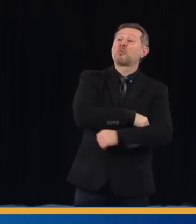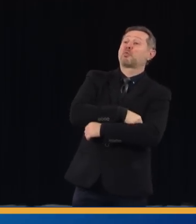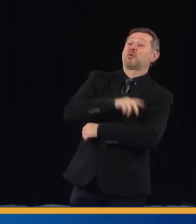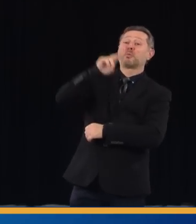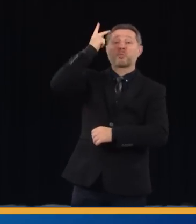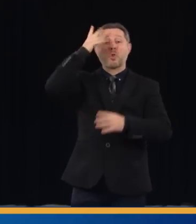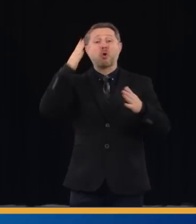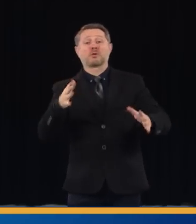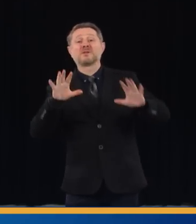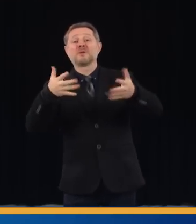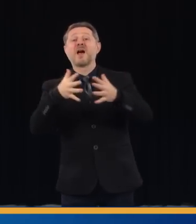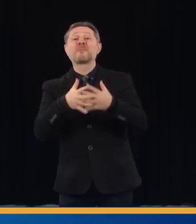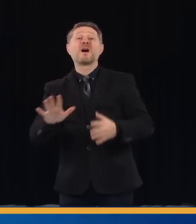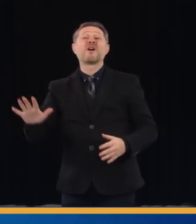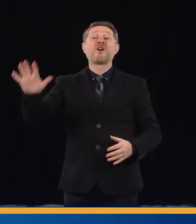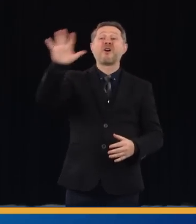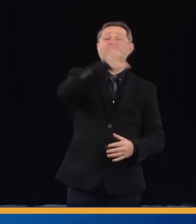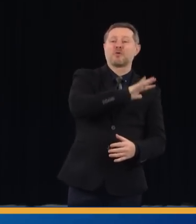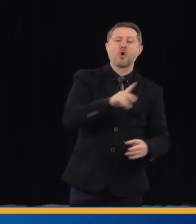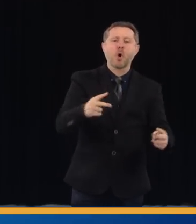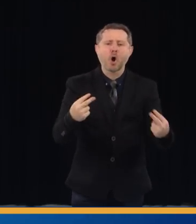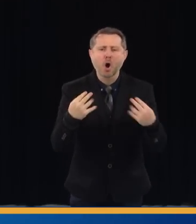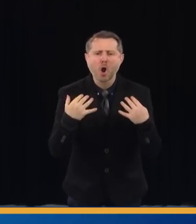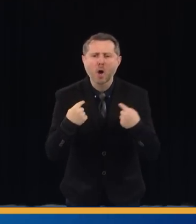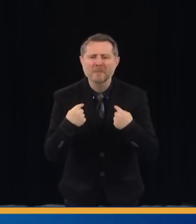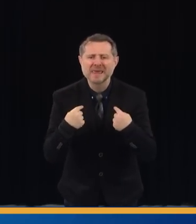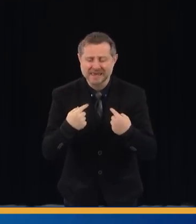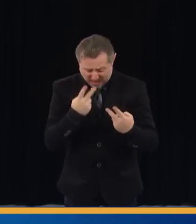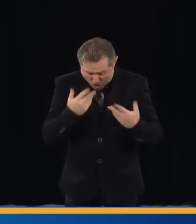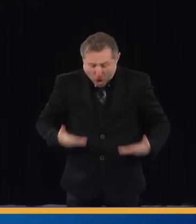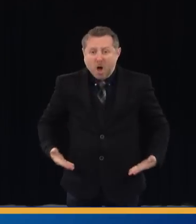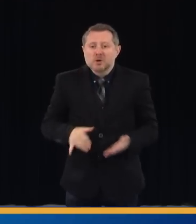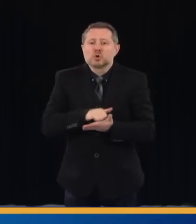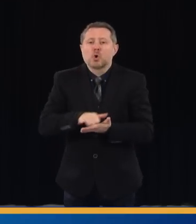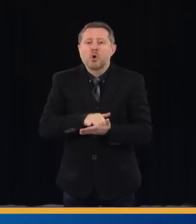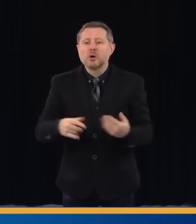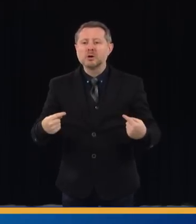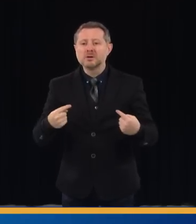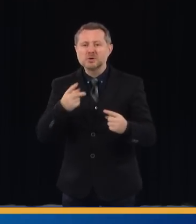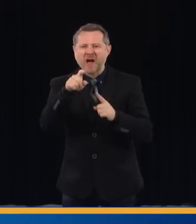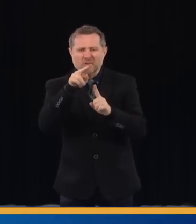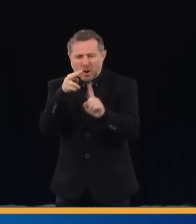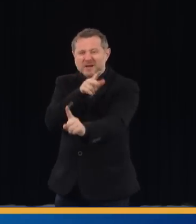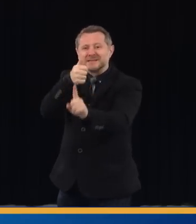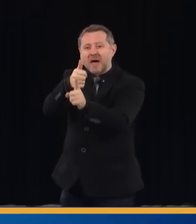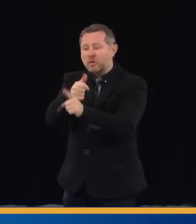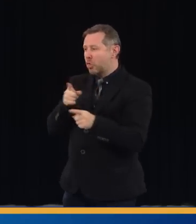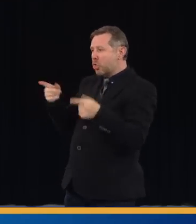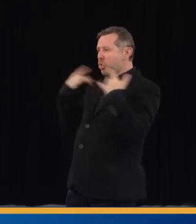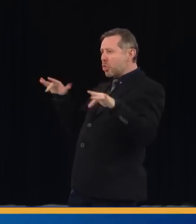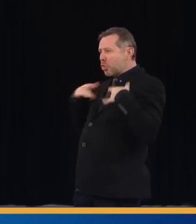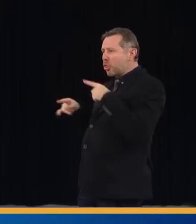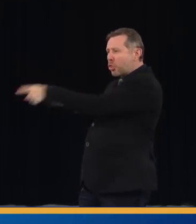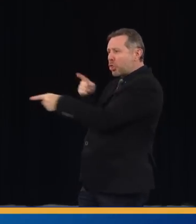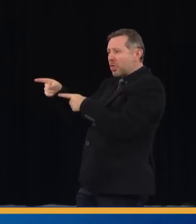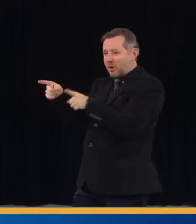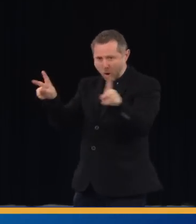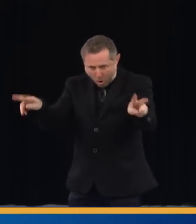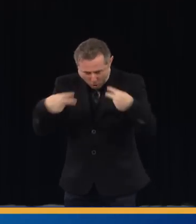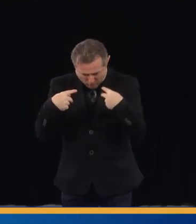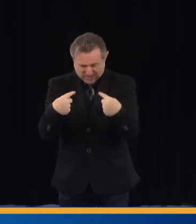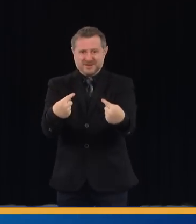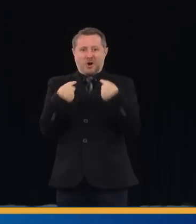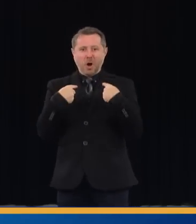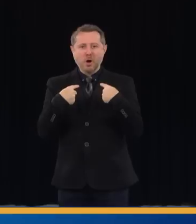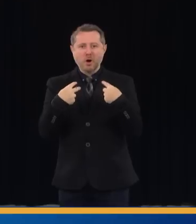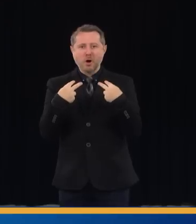look at us today, see yourself tomorrow. and let's address it in New York,